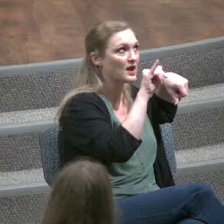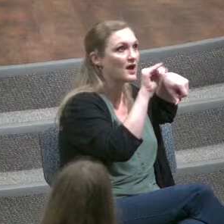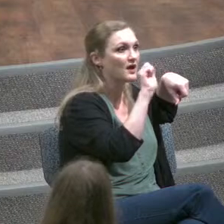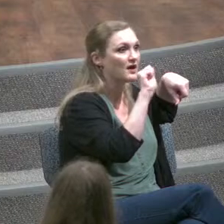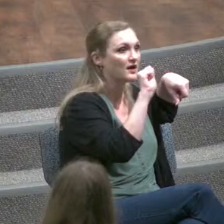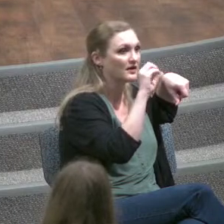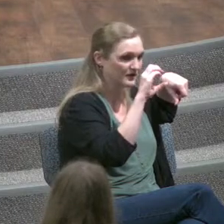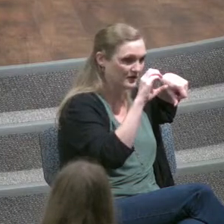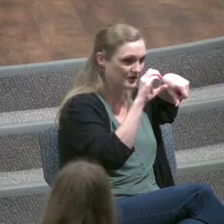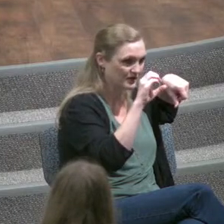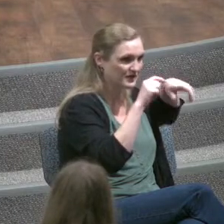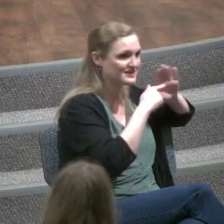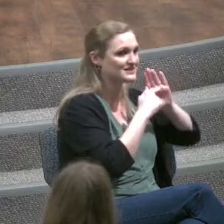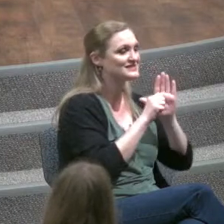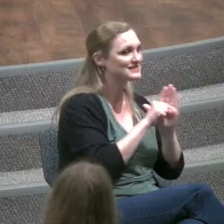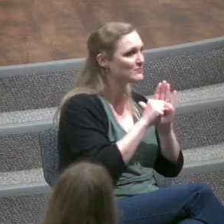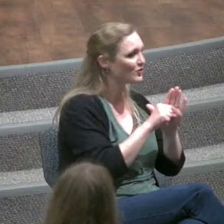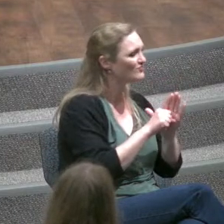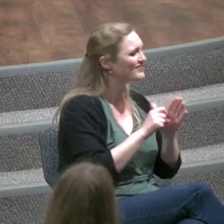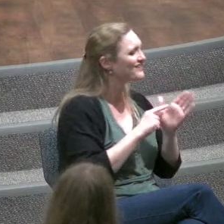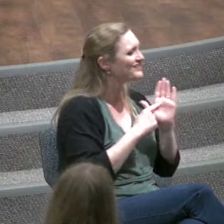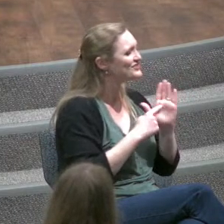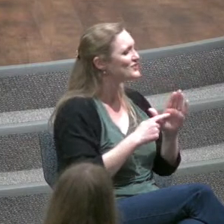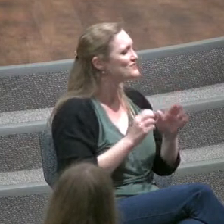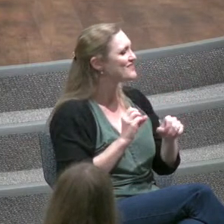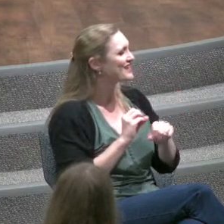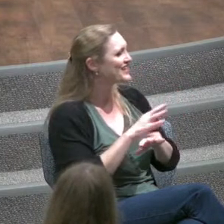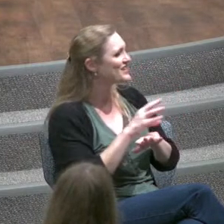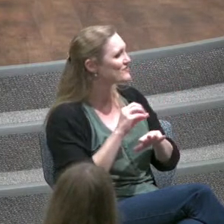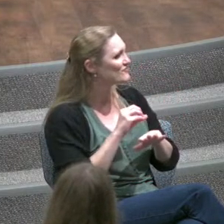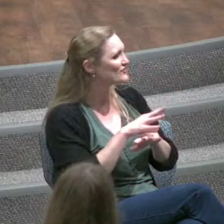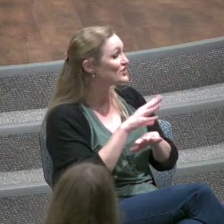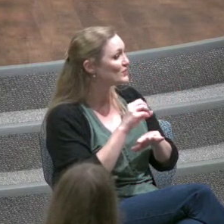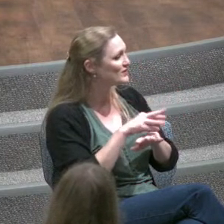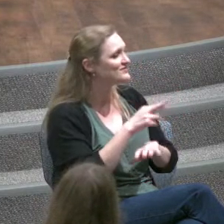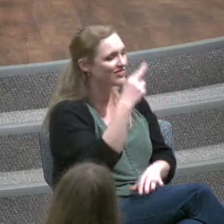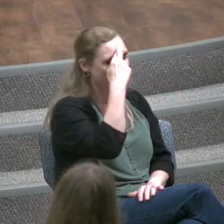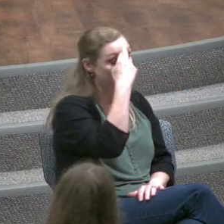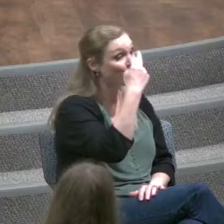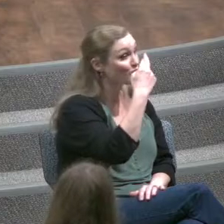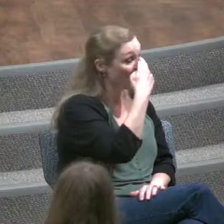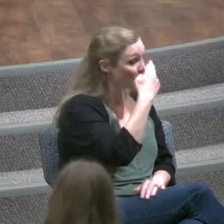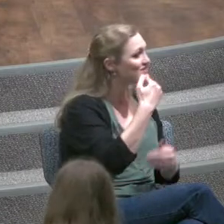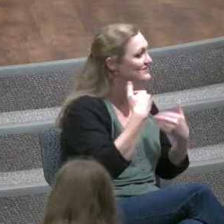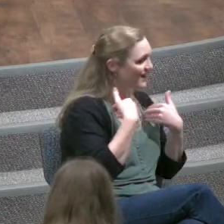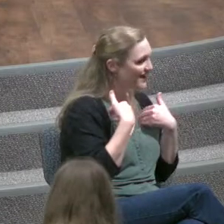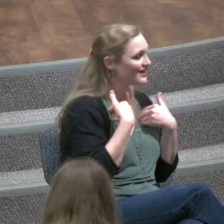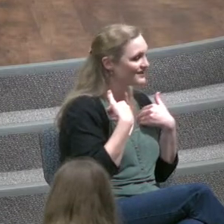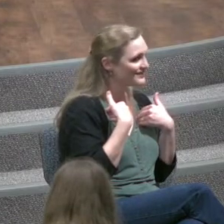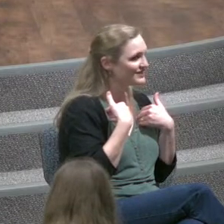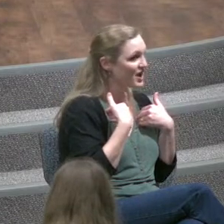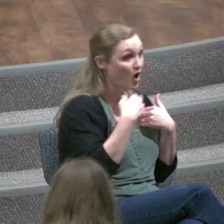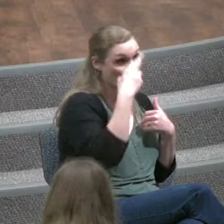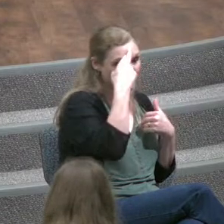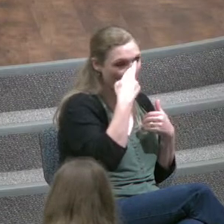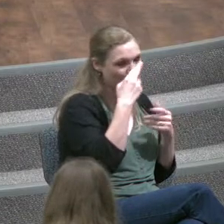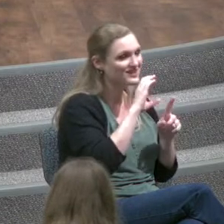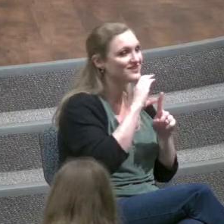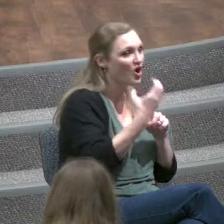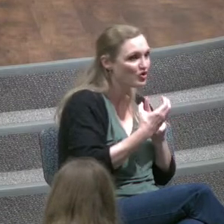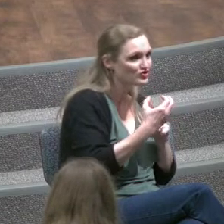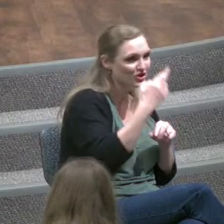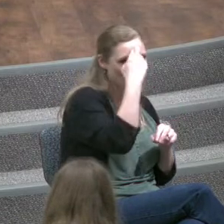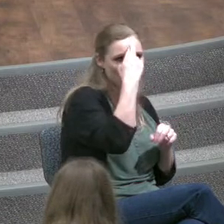and really kind of shows the influence that the Romans had, Roman culture